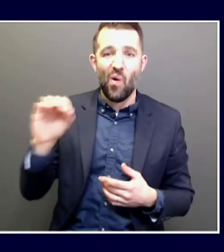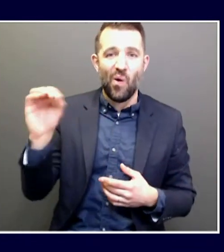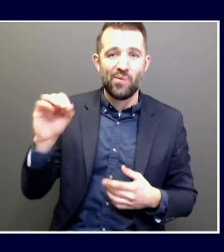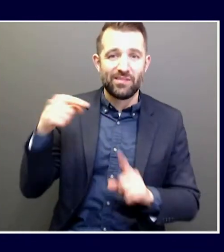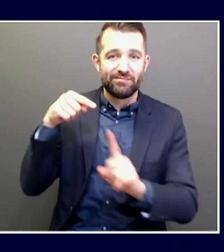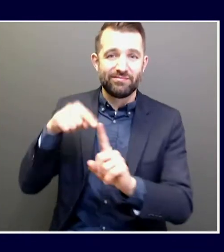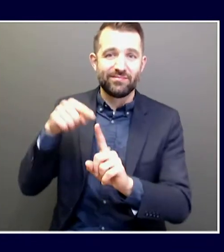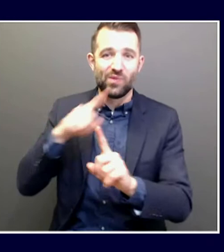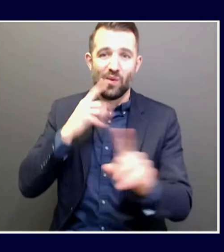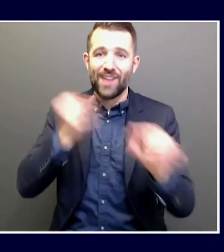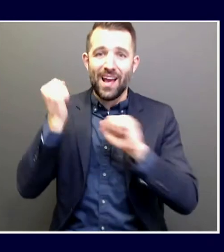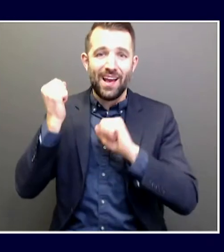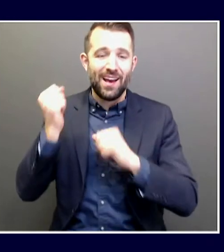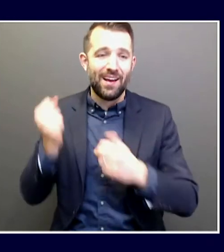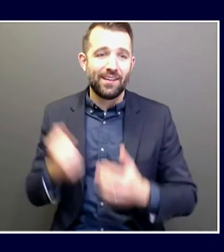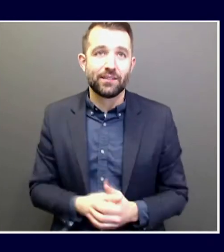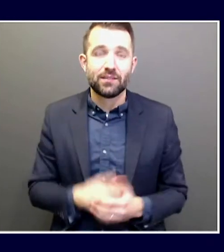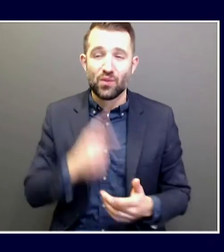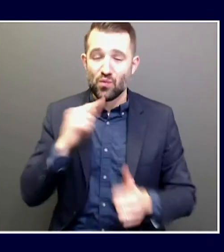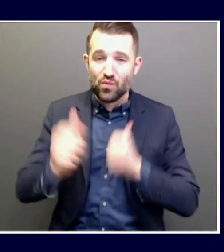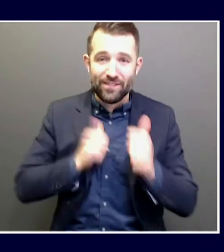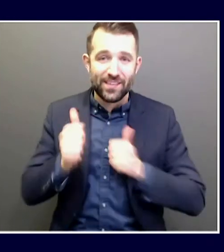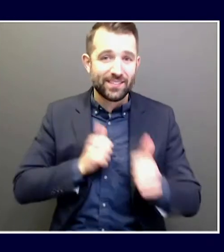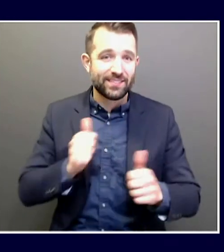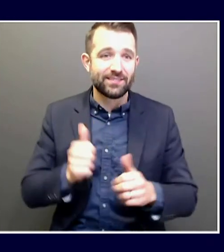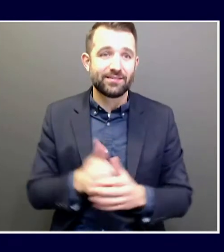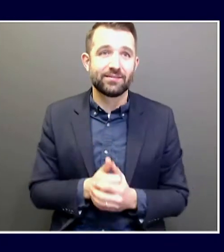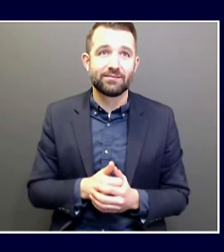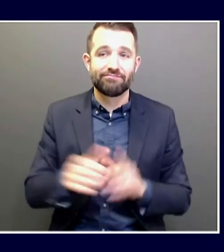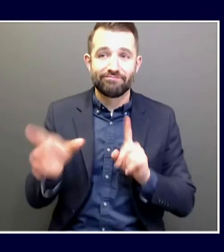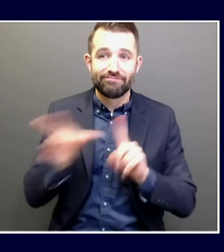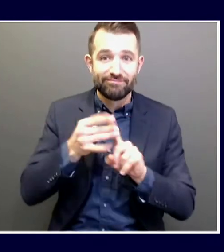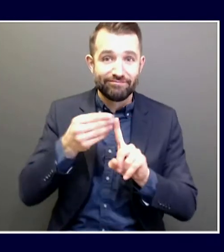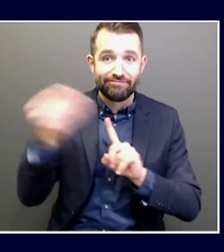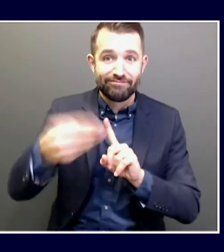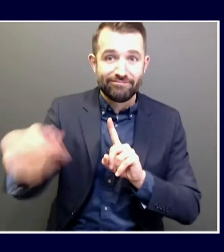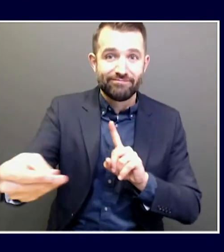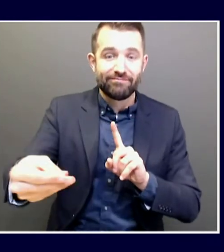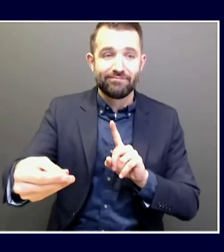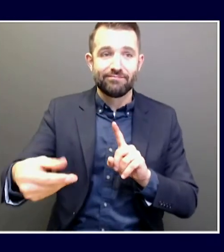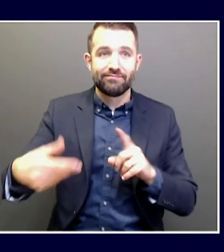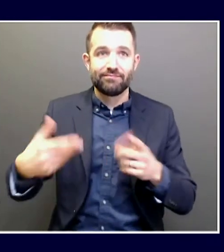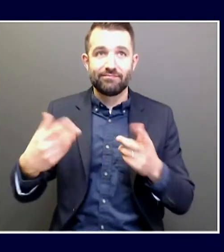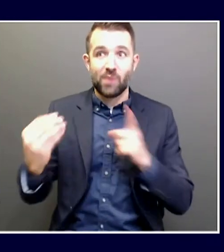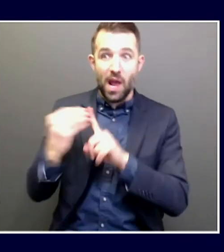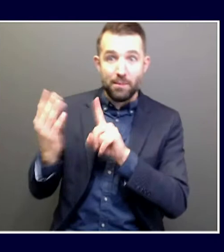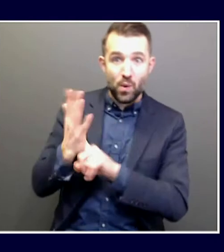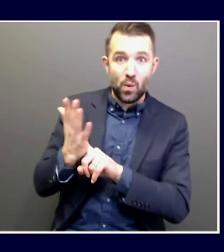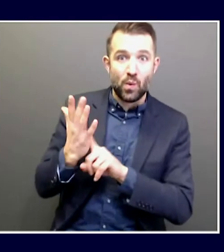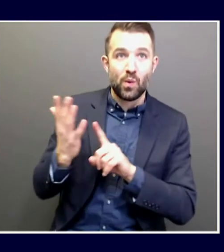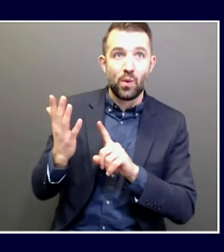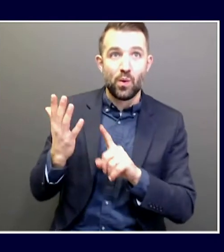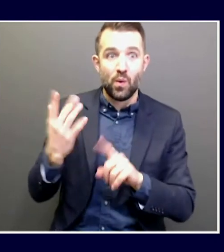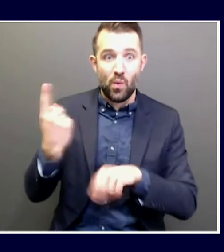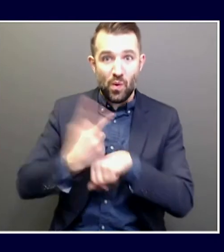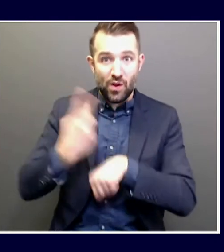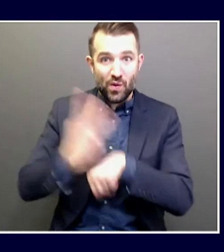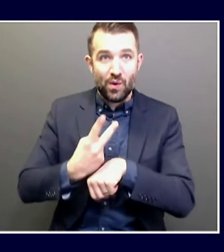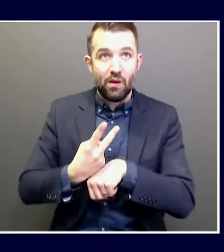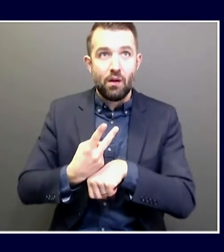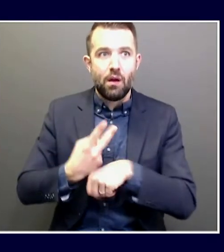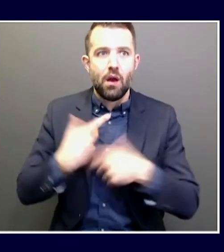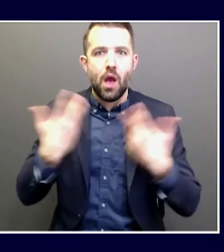more aggressively, and more quickly after exposure. By the time that a school was able to locate a close